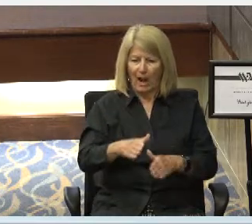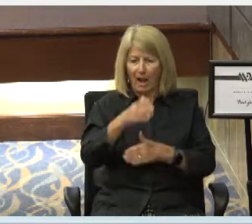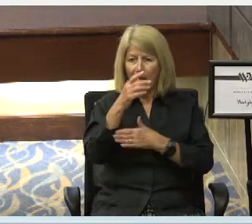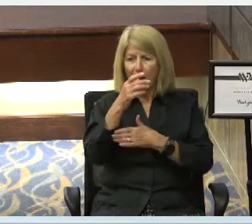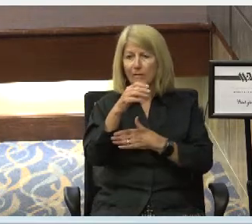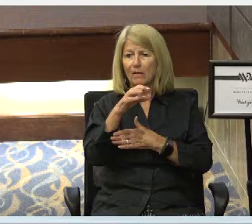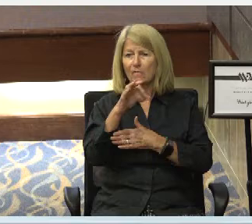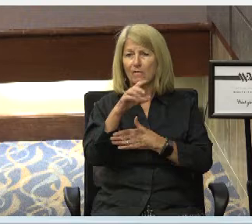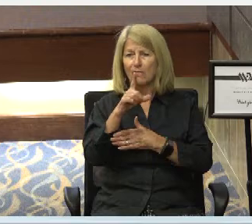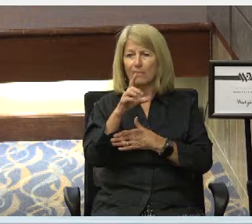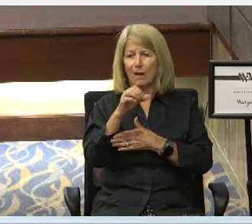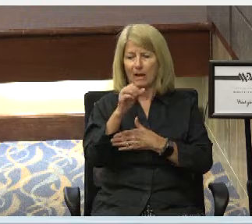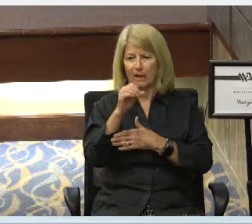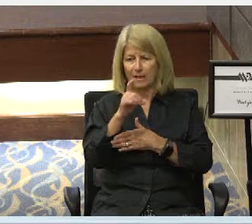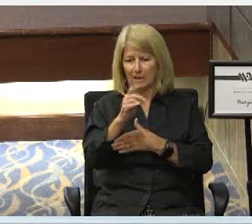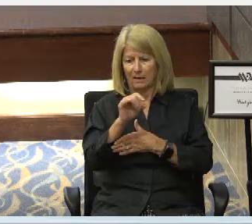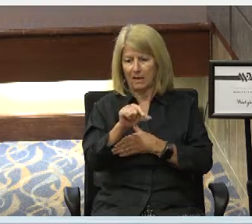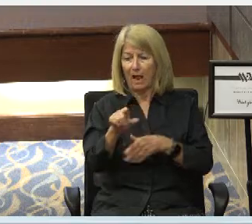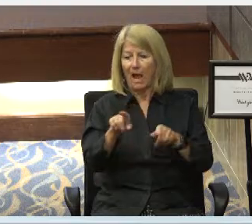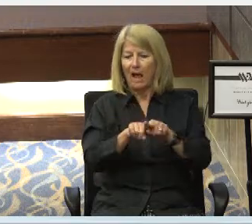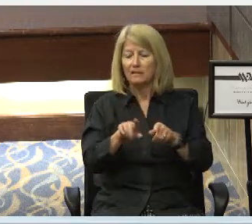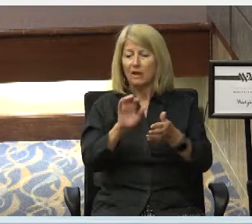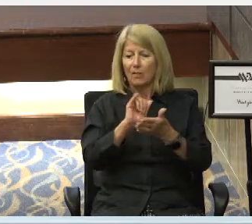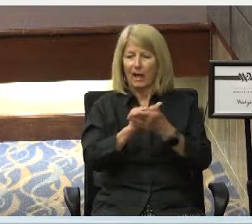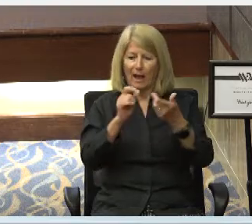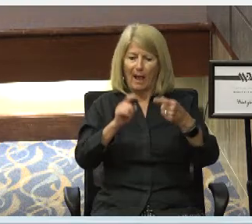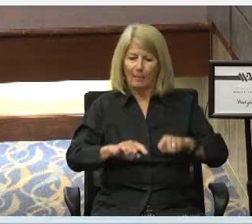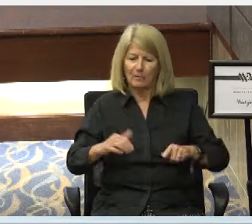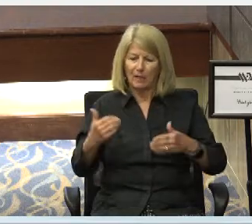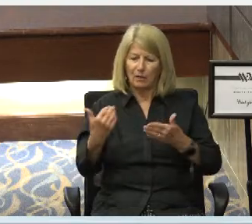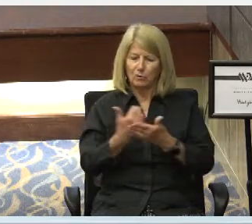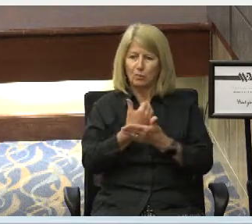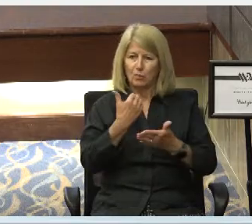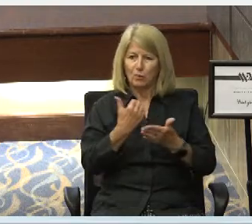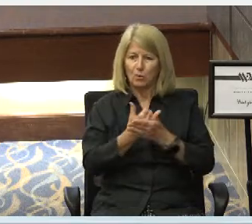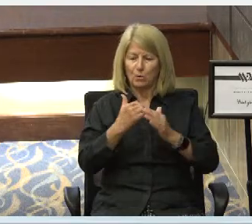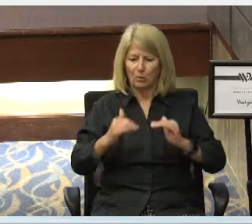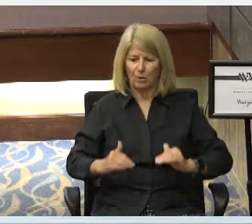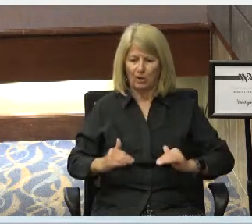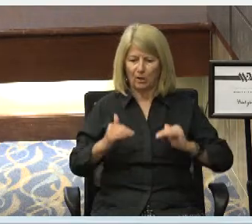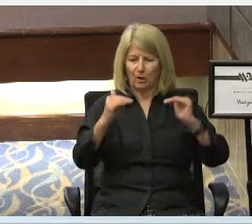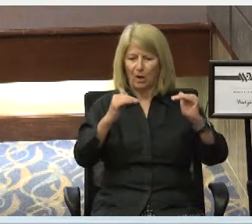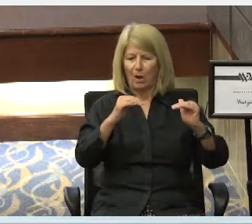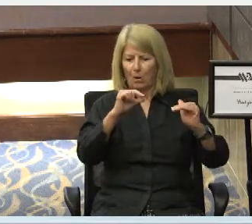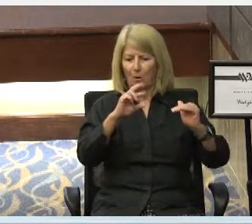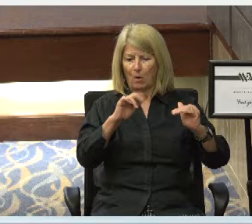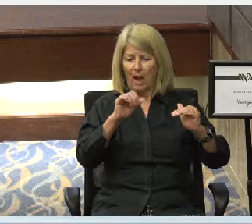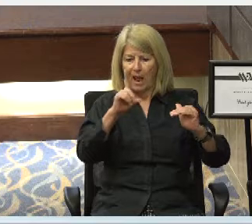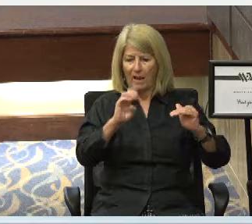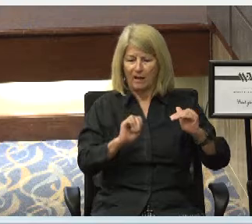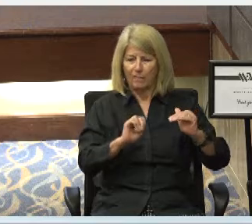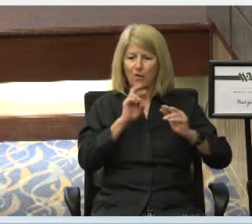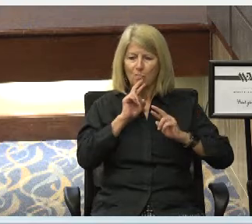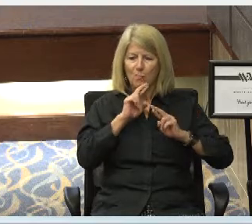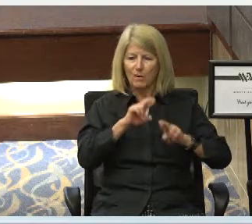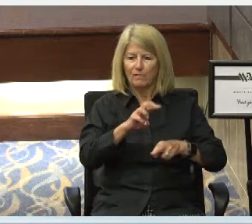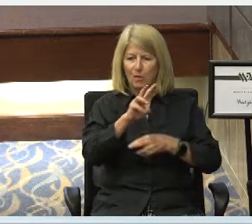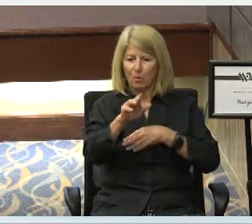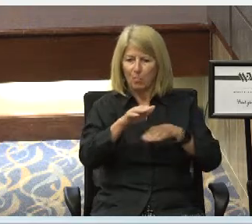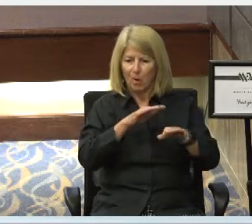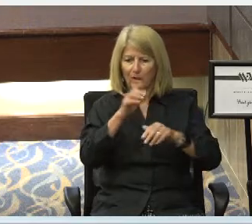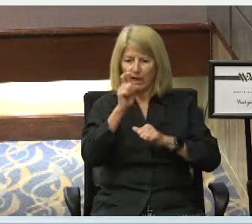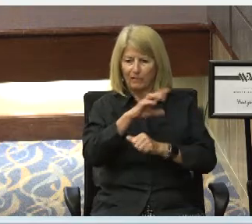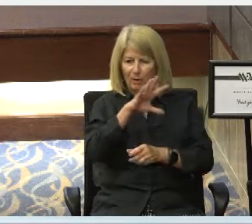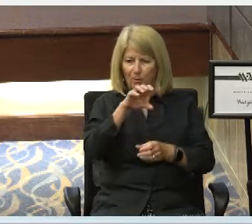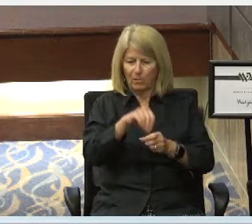that work occurs, then that new grade or new elevation of the new Riverwalk will have to tie into the work that is happening with phase